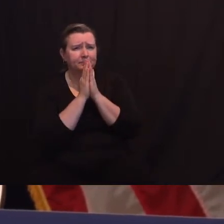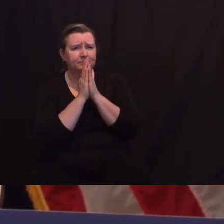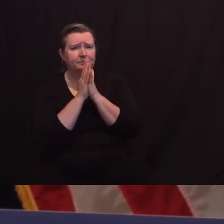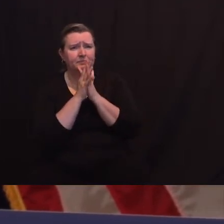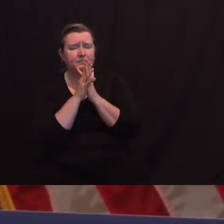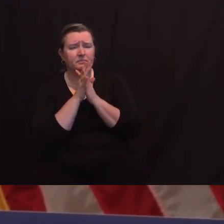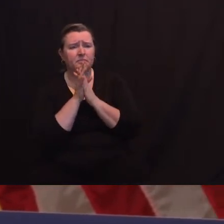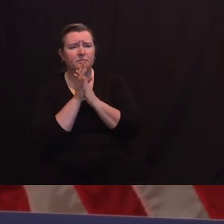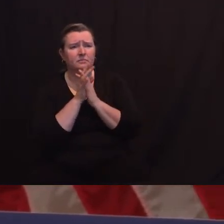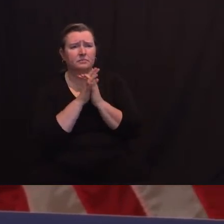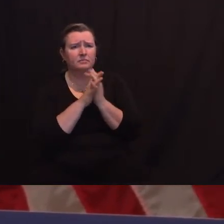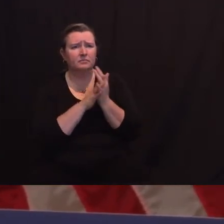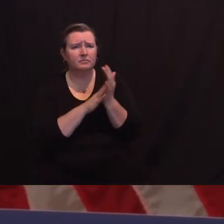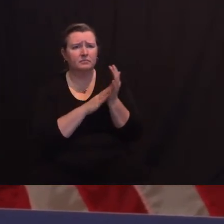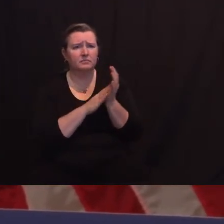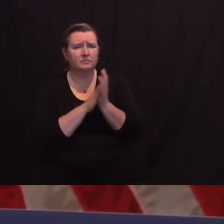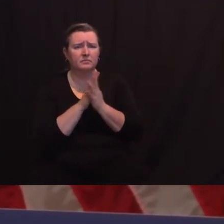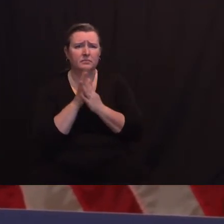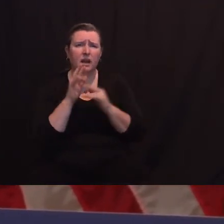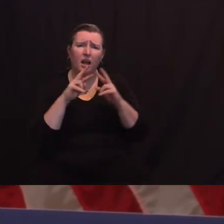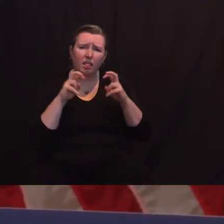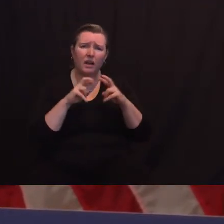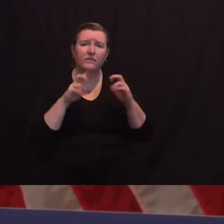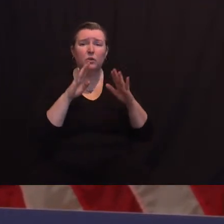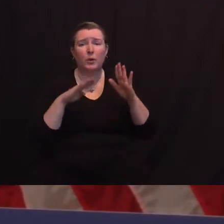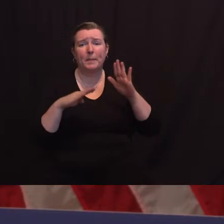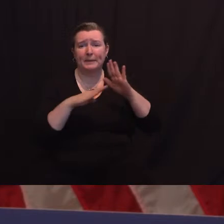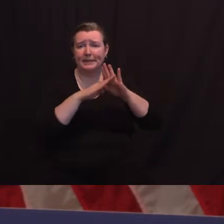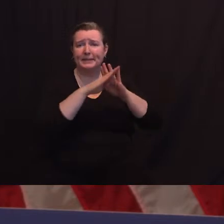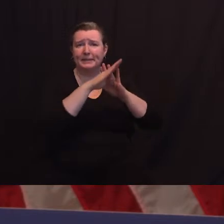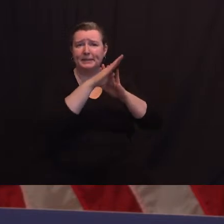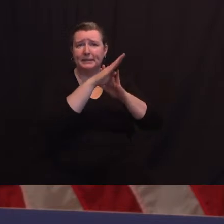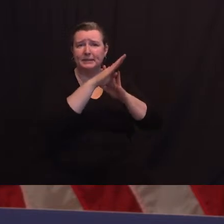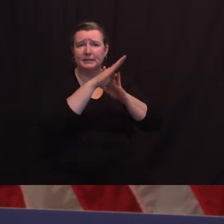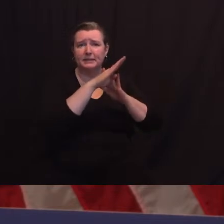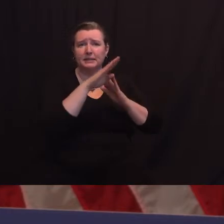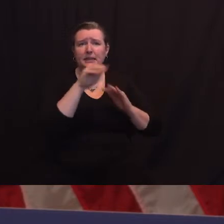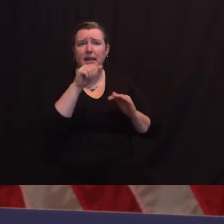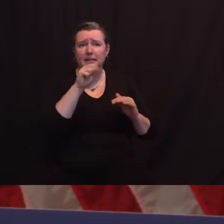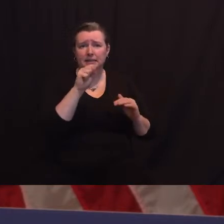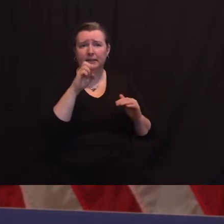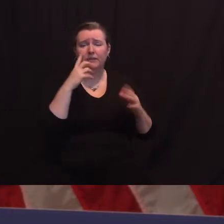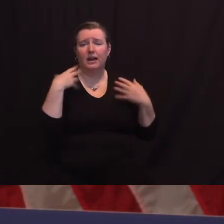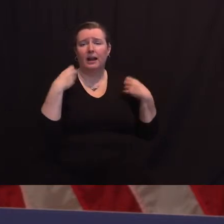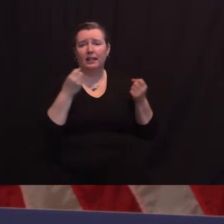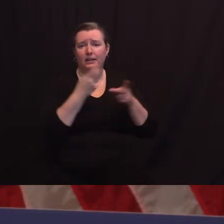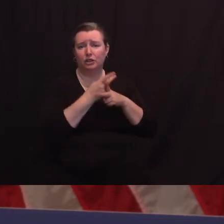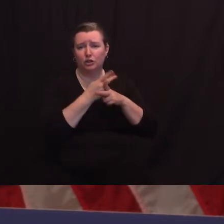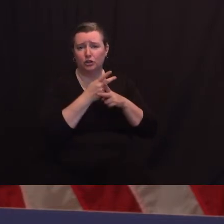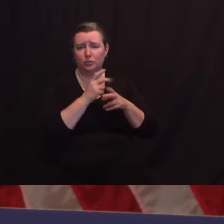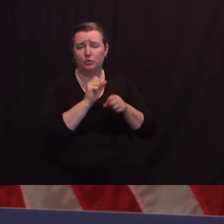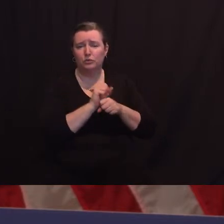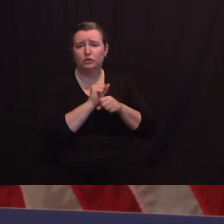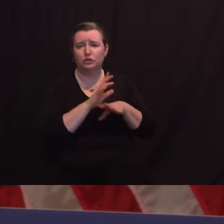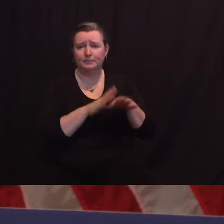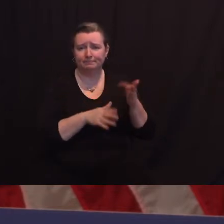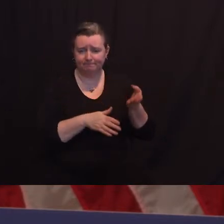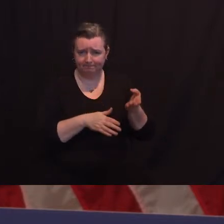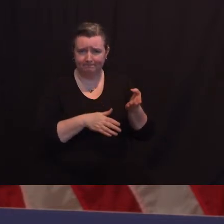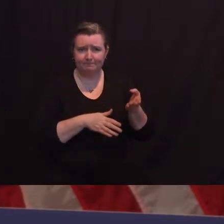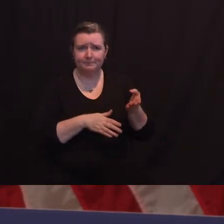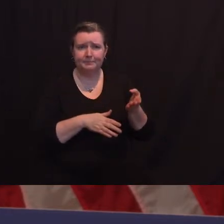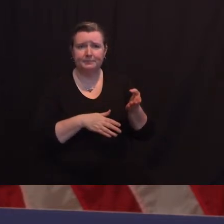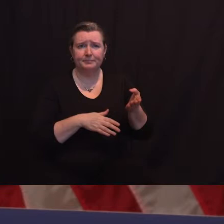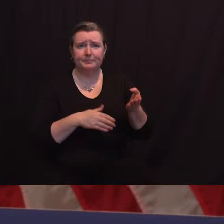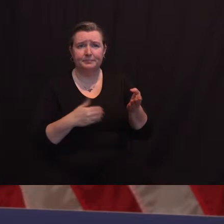will, of peak of cases amongst healthcare workers back in last spring, a year ago now